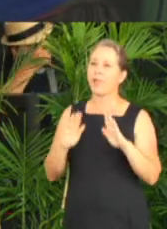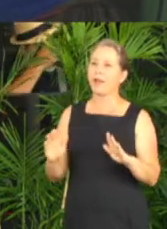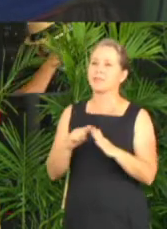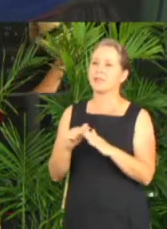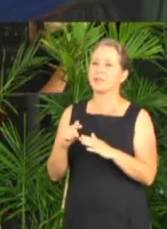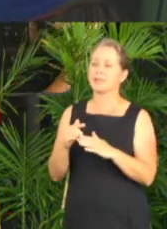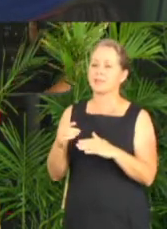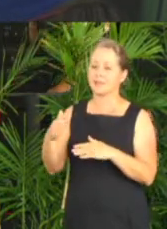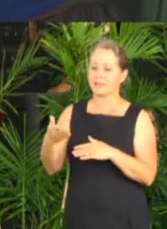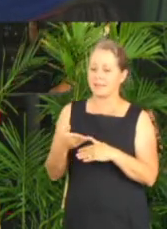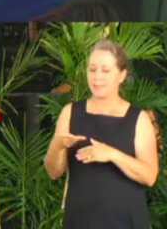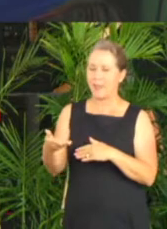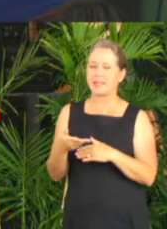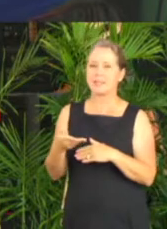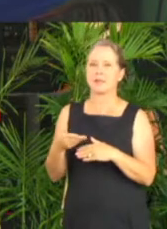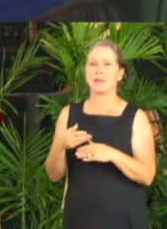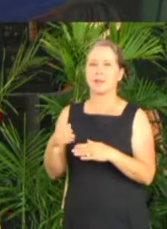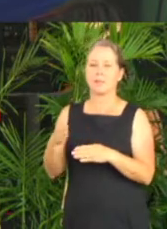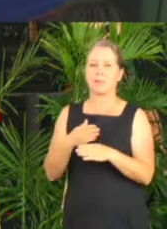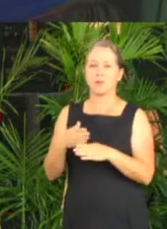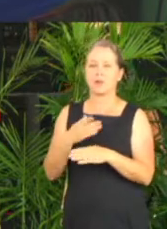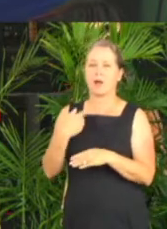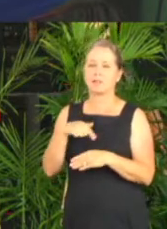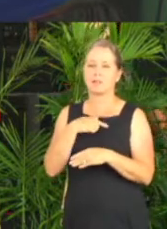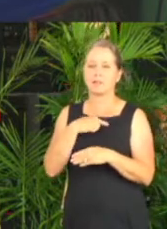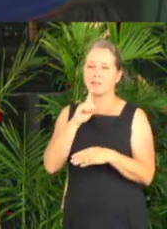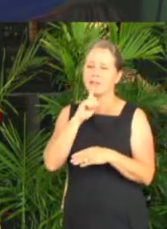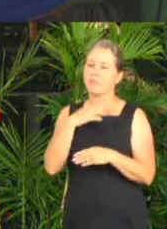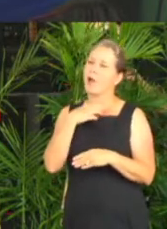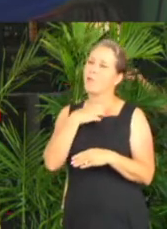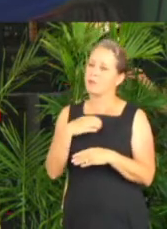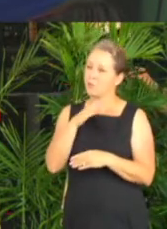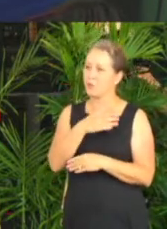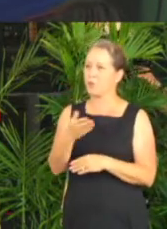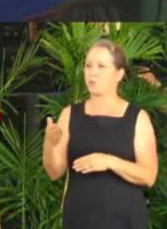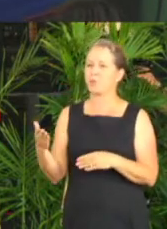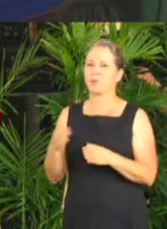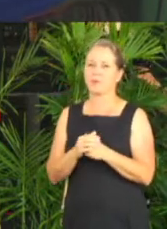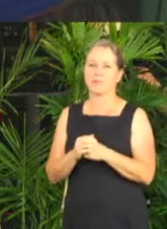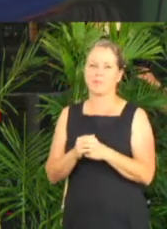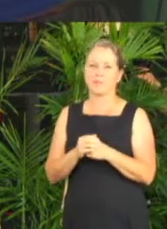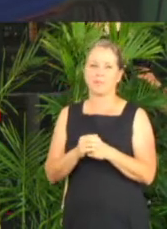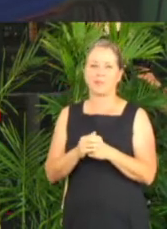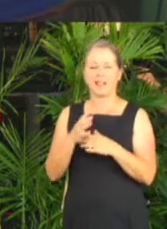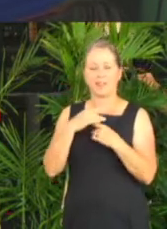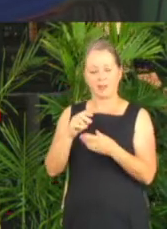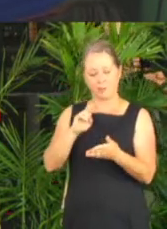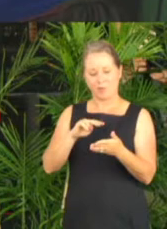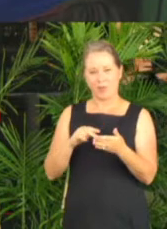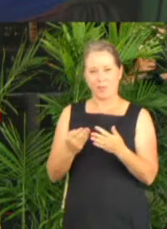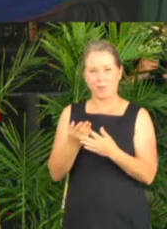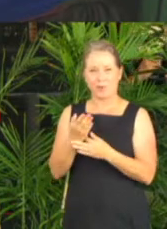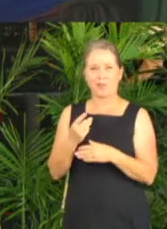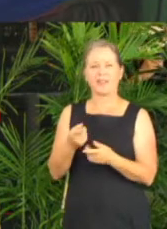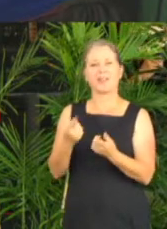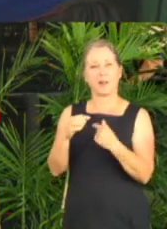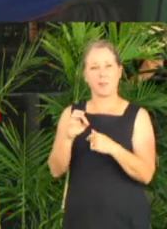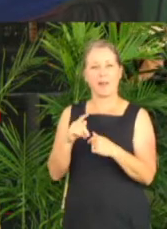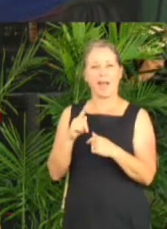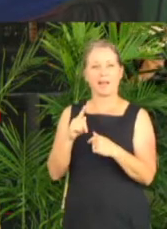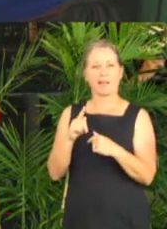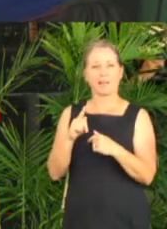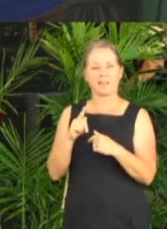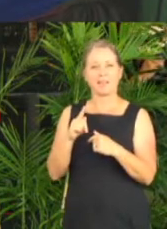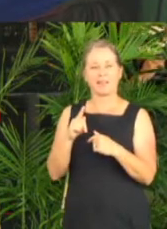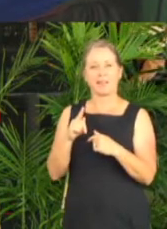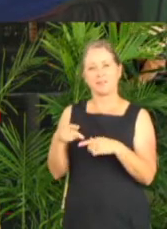Space Between Us. It is indeed my wish for you. I'd like to read it through and then come back and unpack it a